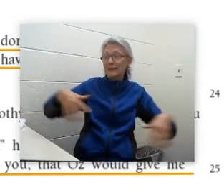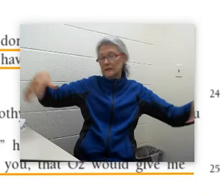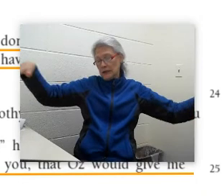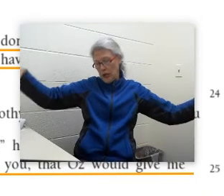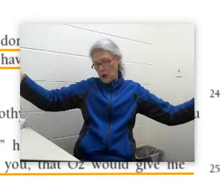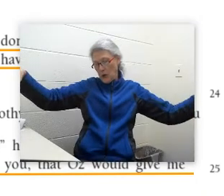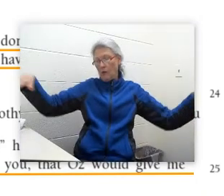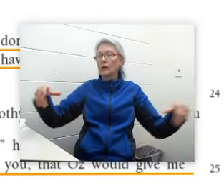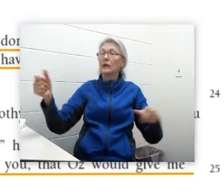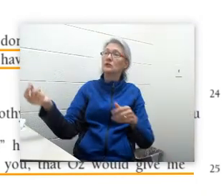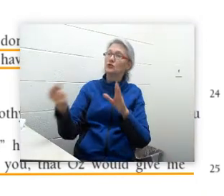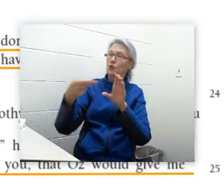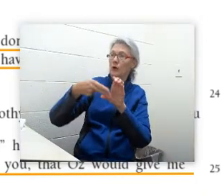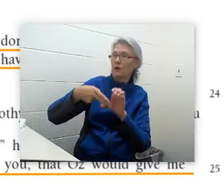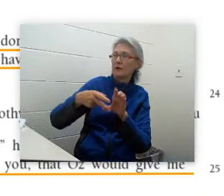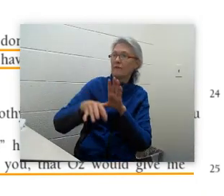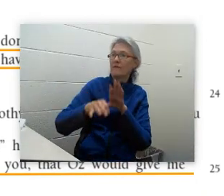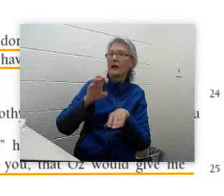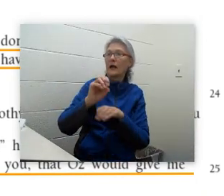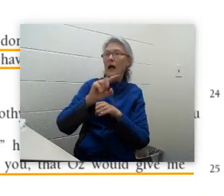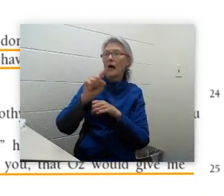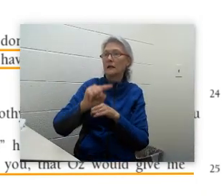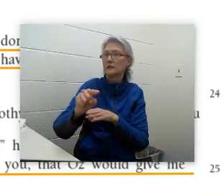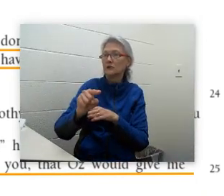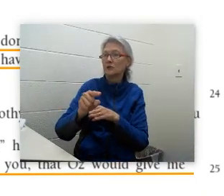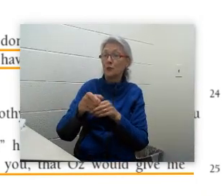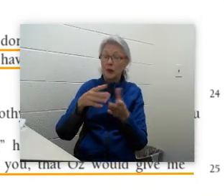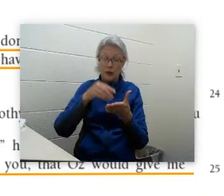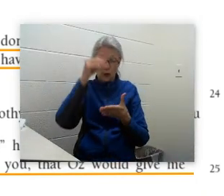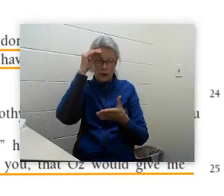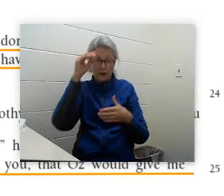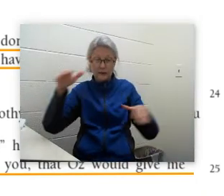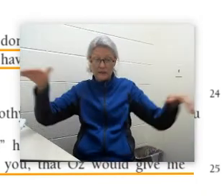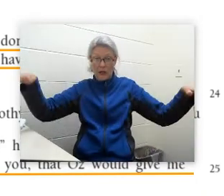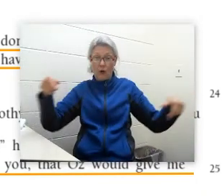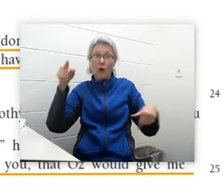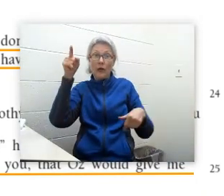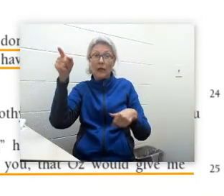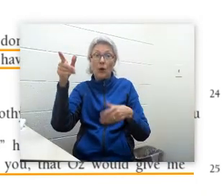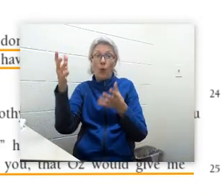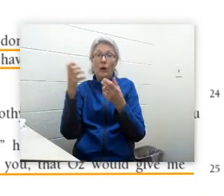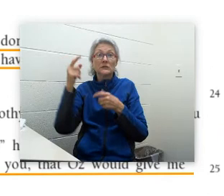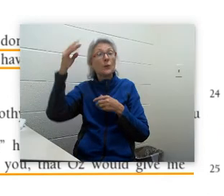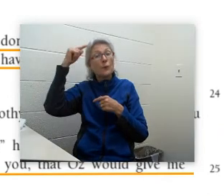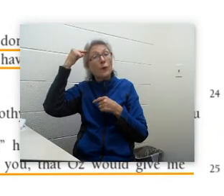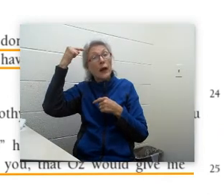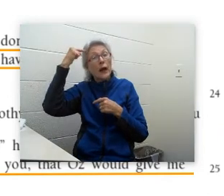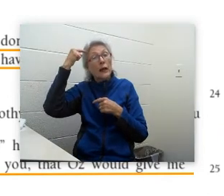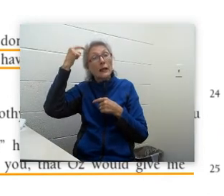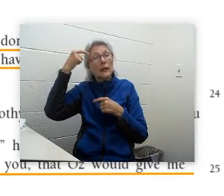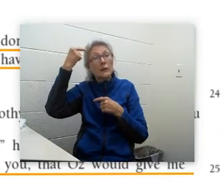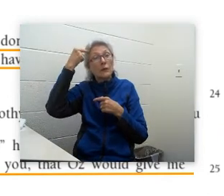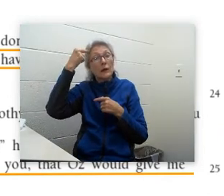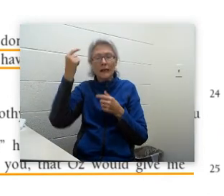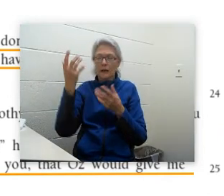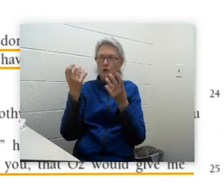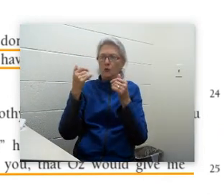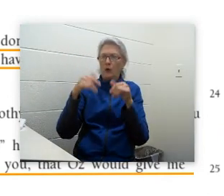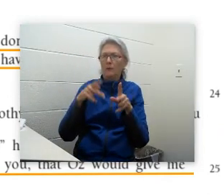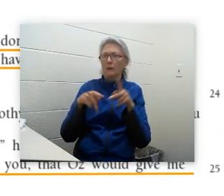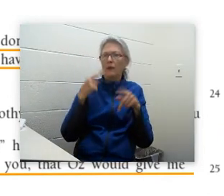can come with her to find Oz. We learned that the Scarecrow wants a brain because he doesn't want people to think he is a